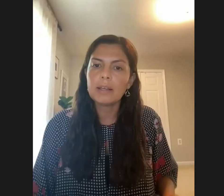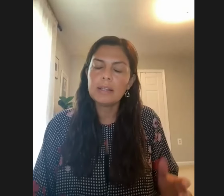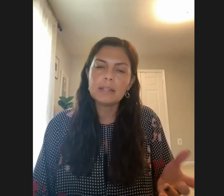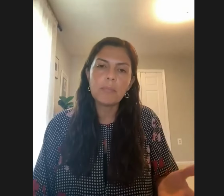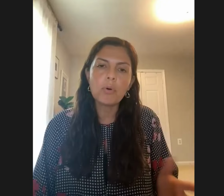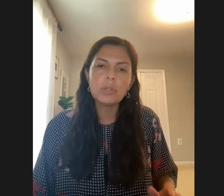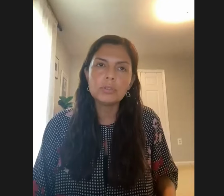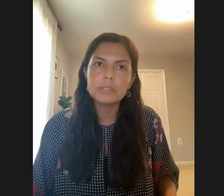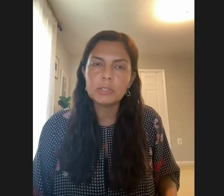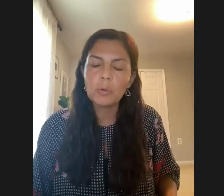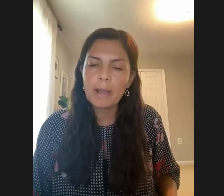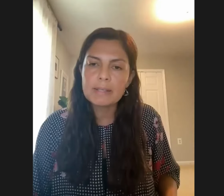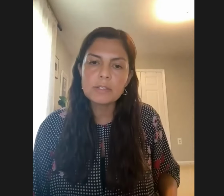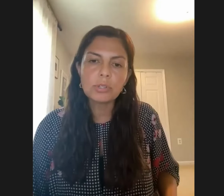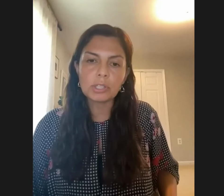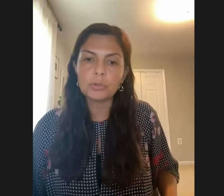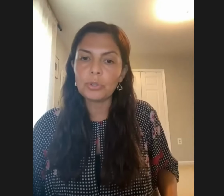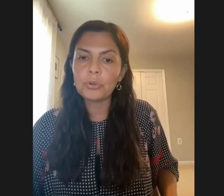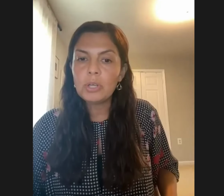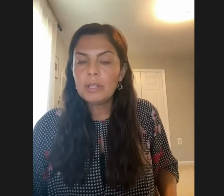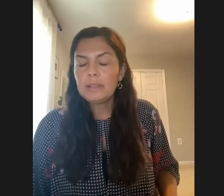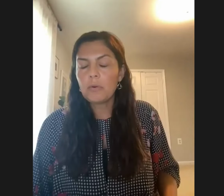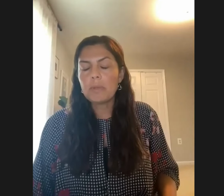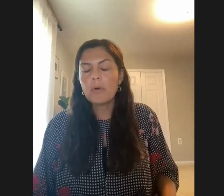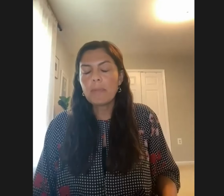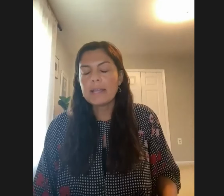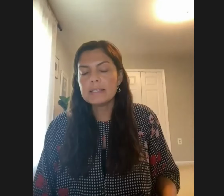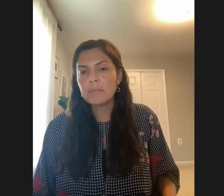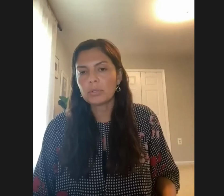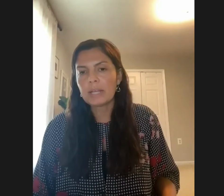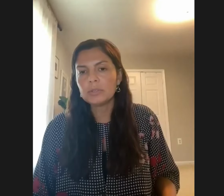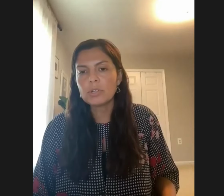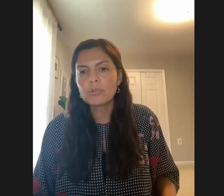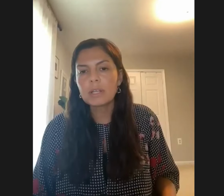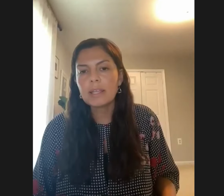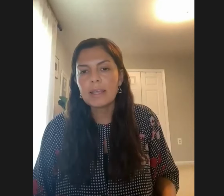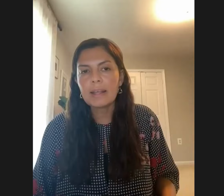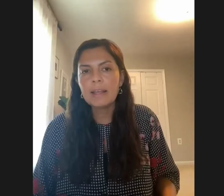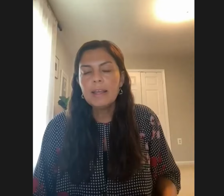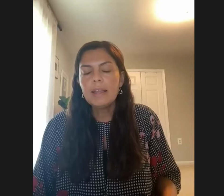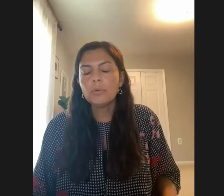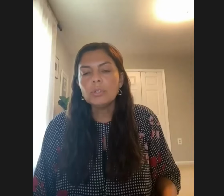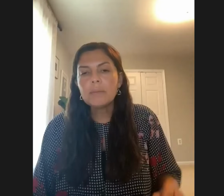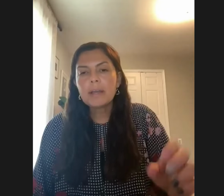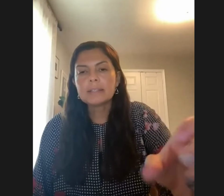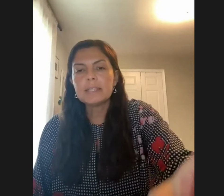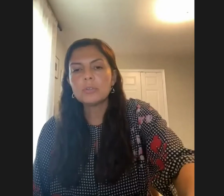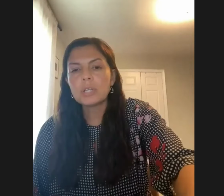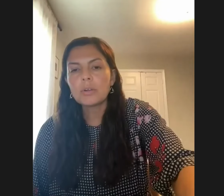It's not the same for the different parts of the population or in the different